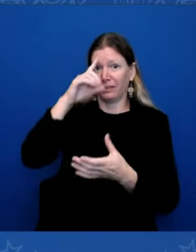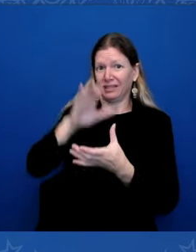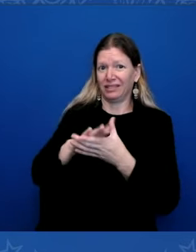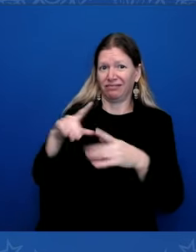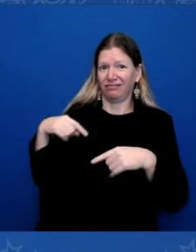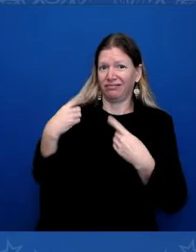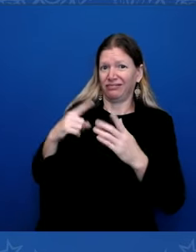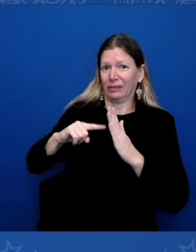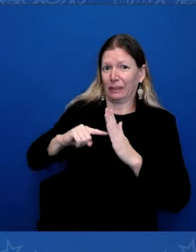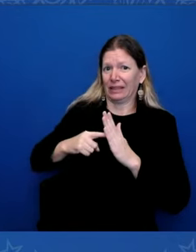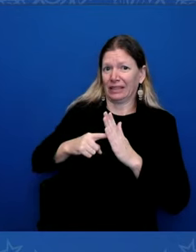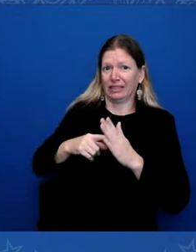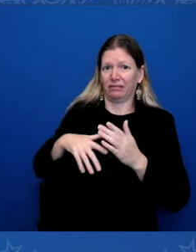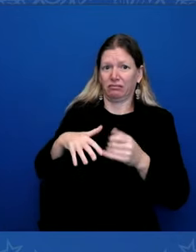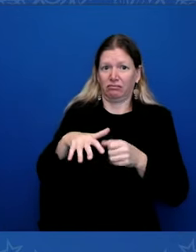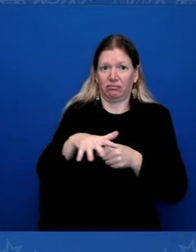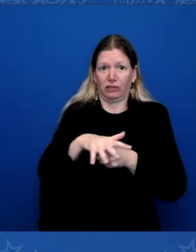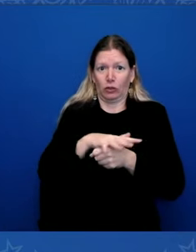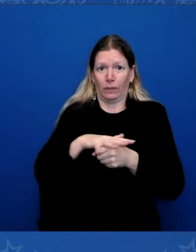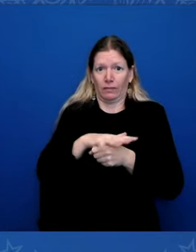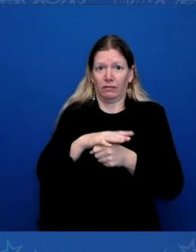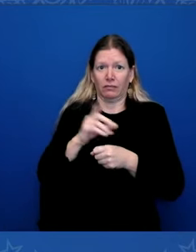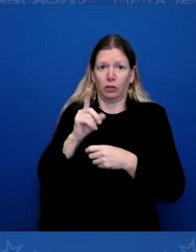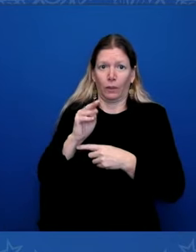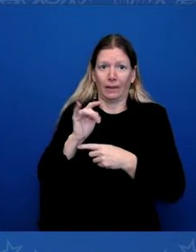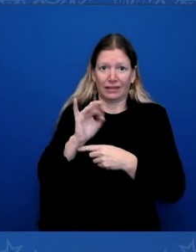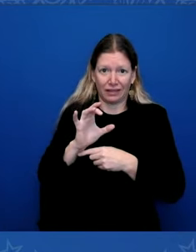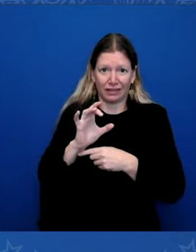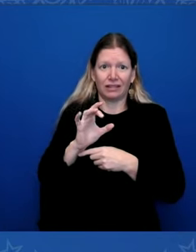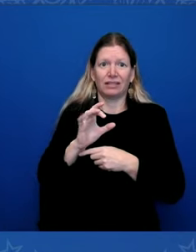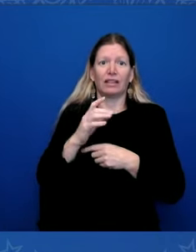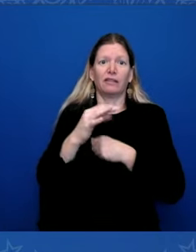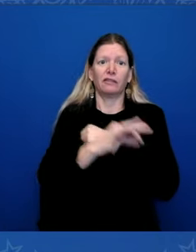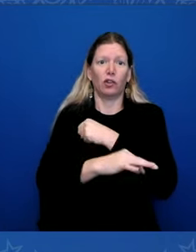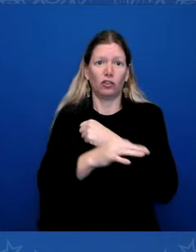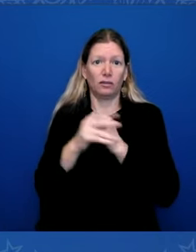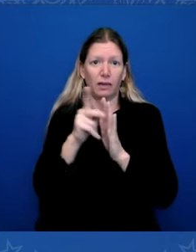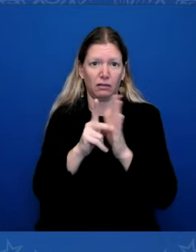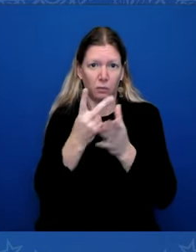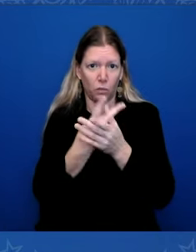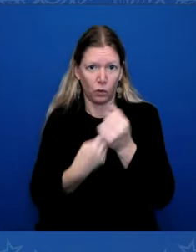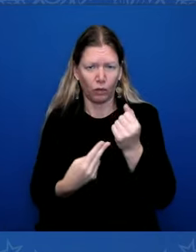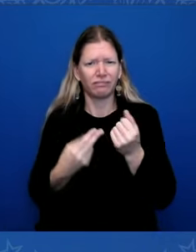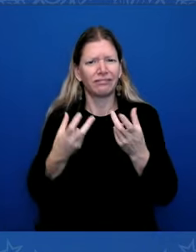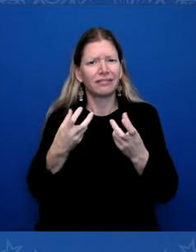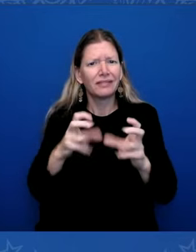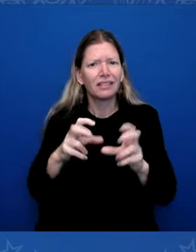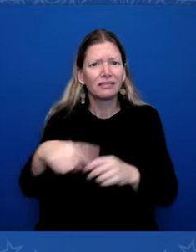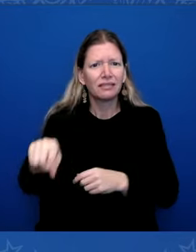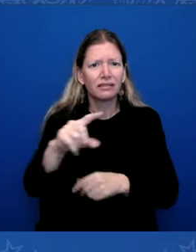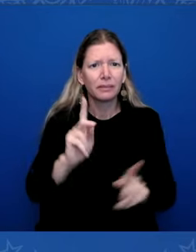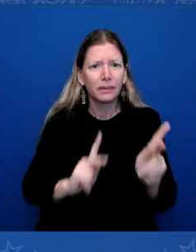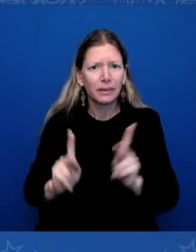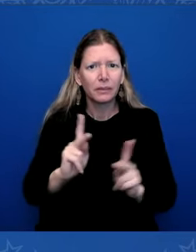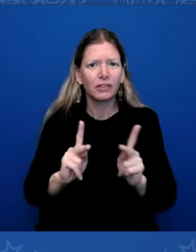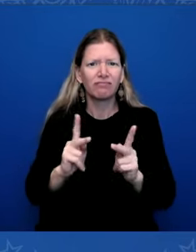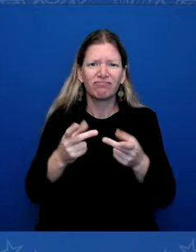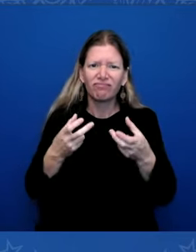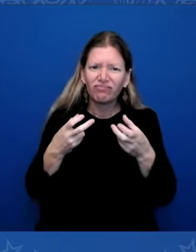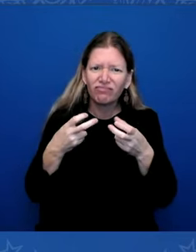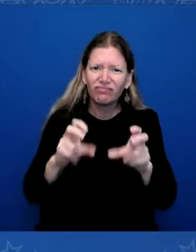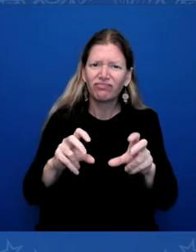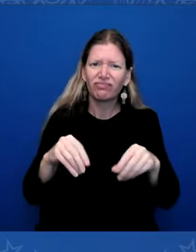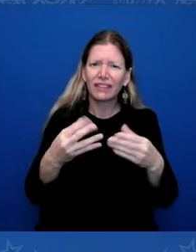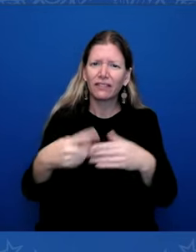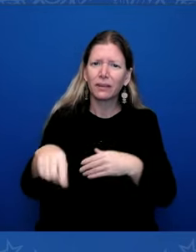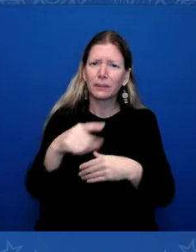chance. Everything's better off when people, it's going to sound trite, if everybody in the world had a job they got up in the morning and wanted to go to